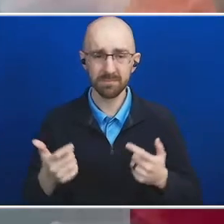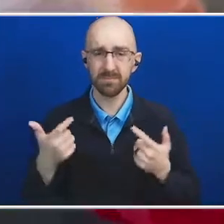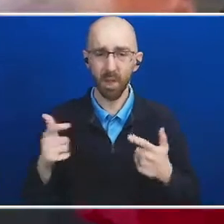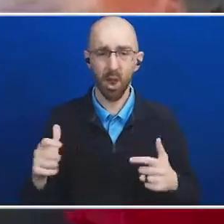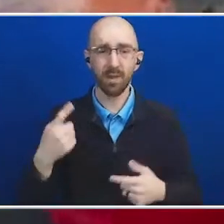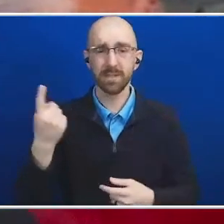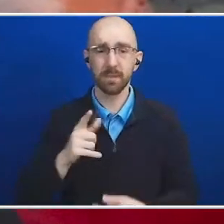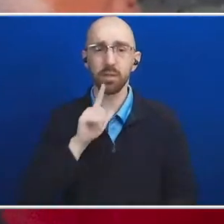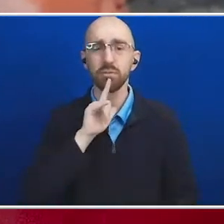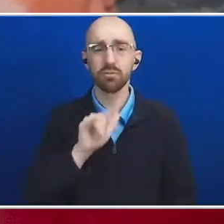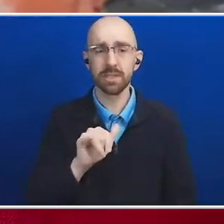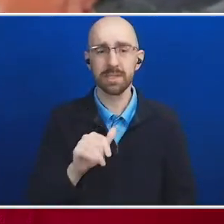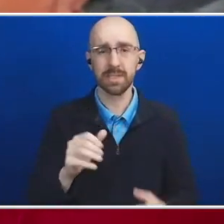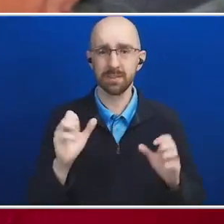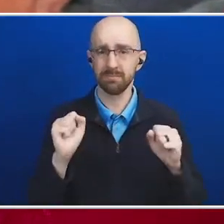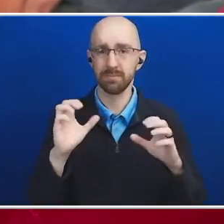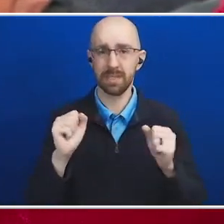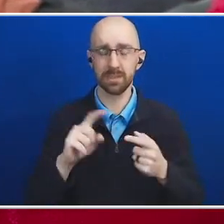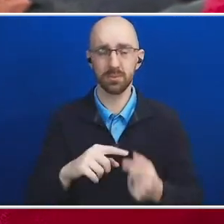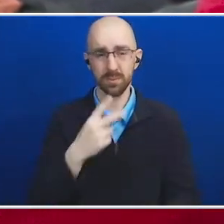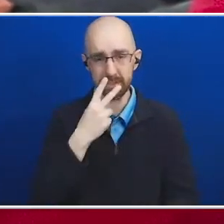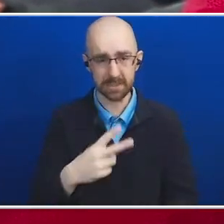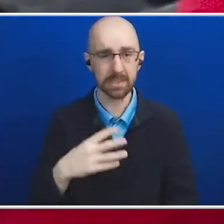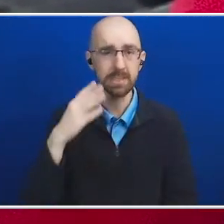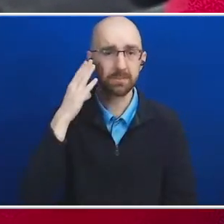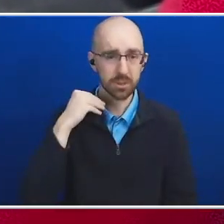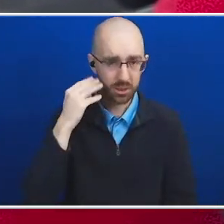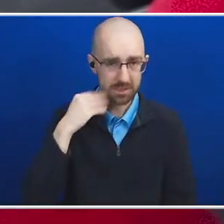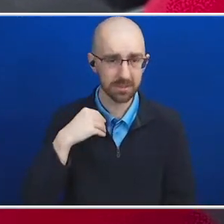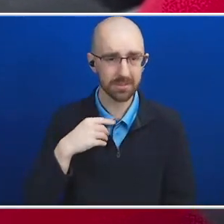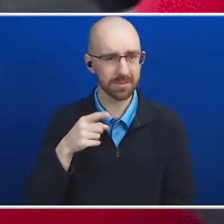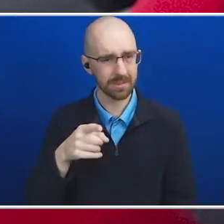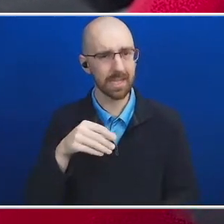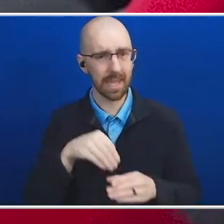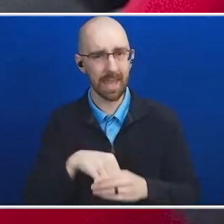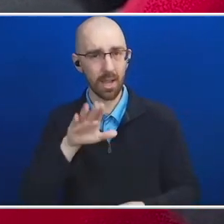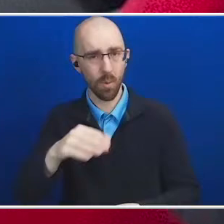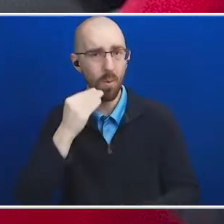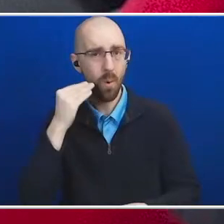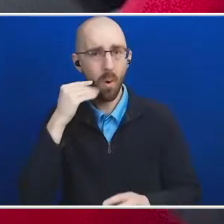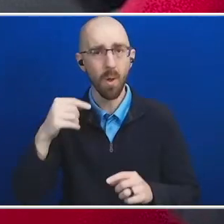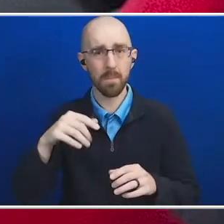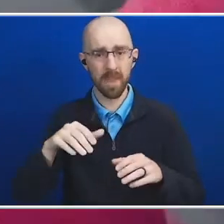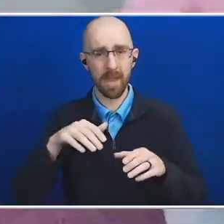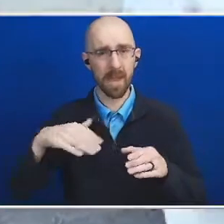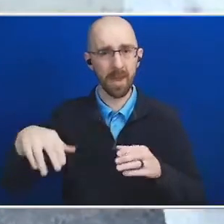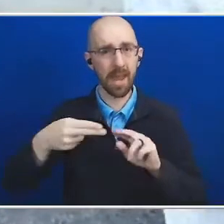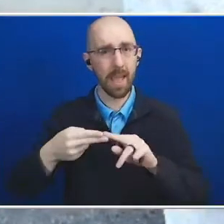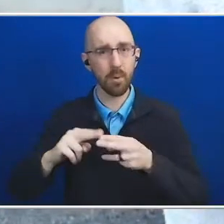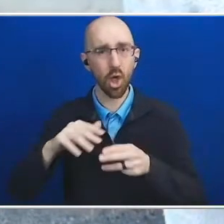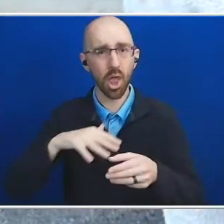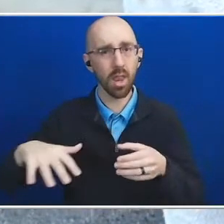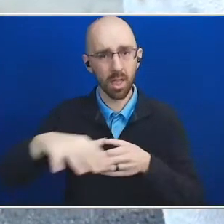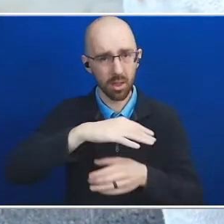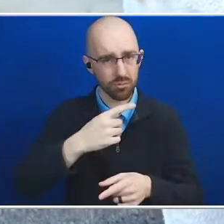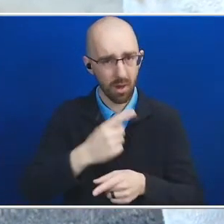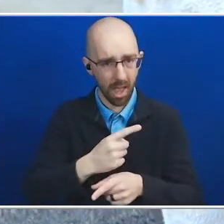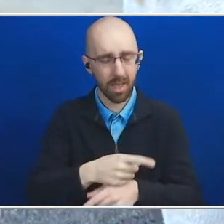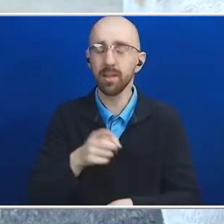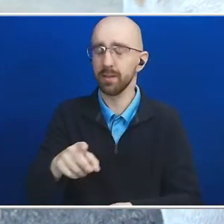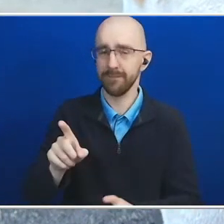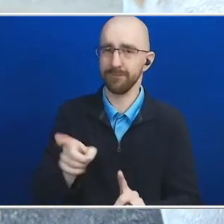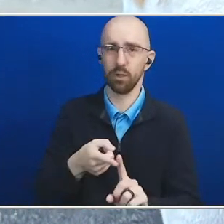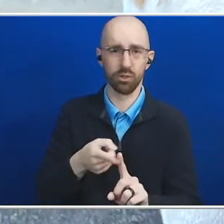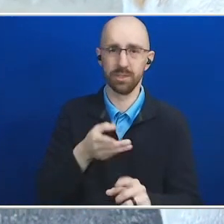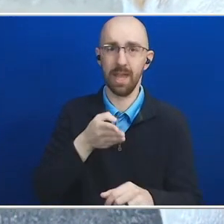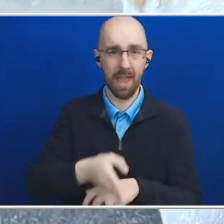remarkable to see and experience. And This was out in your cul-de-sac, wasn't it? Out in your neighborhood? Yes, the very first one after being